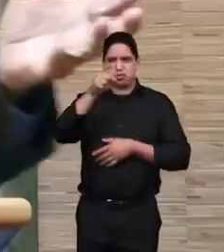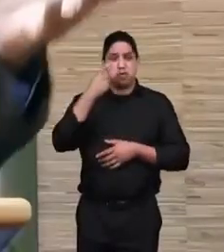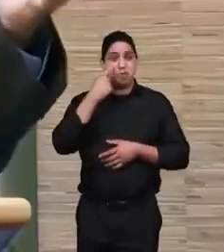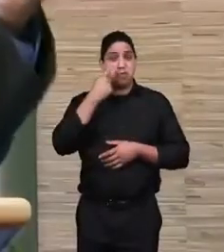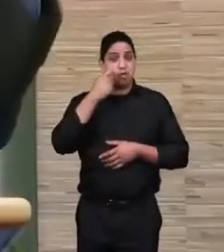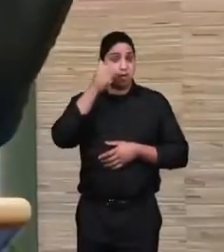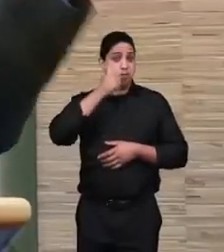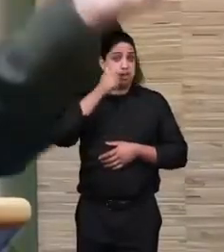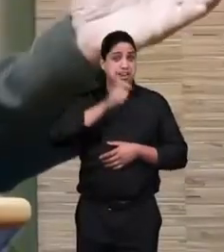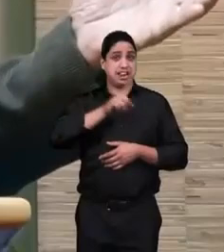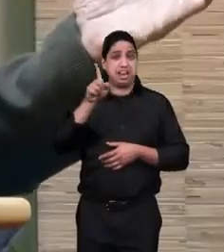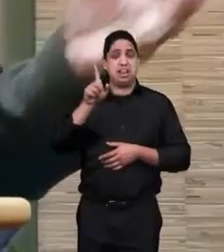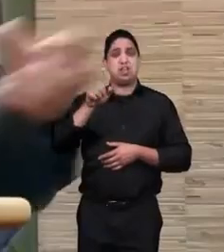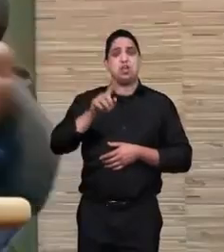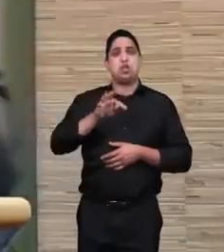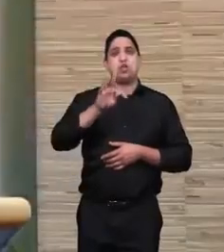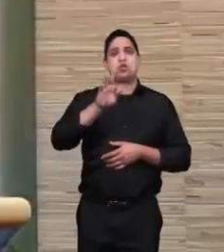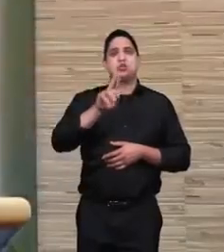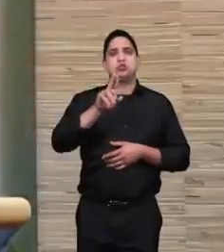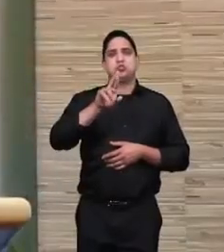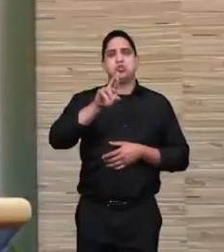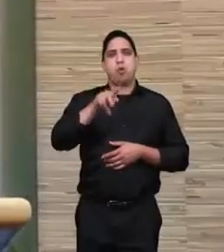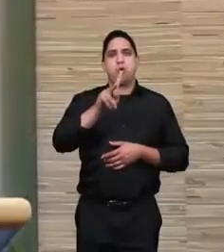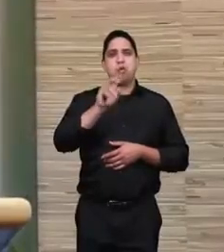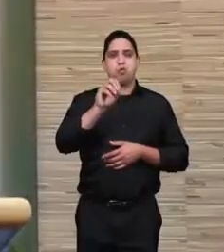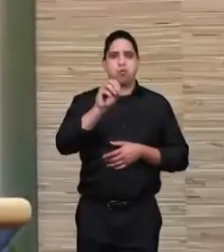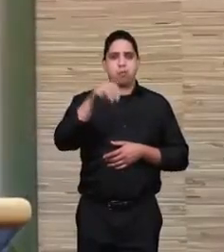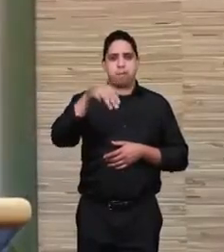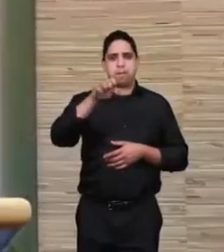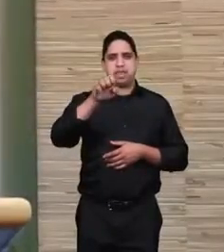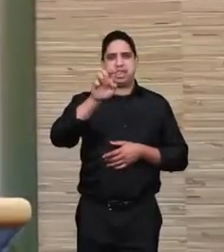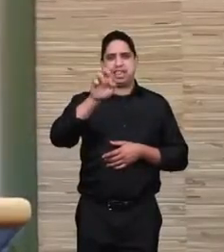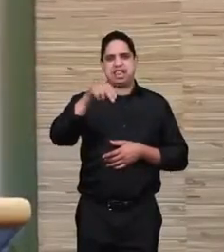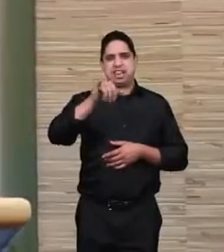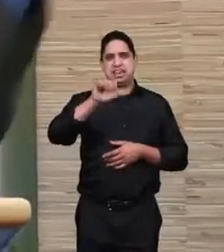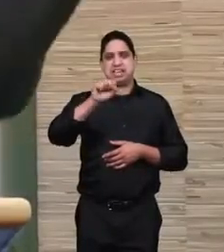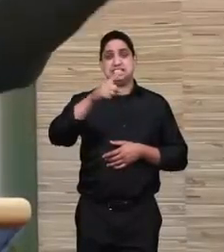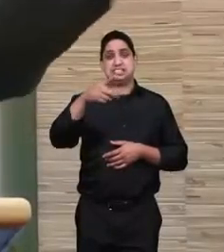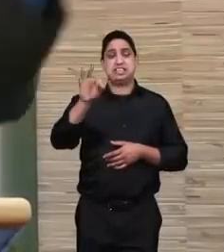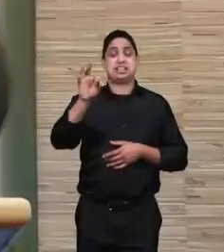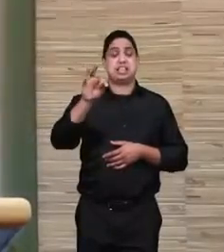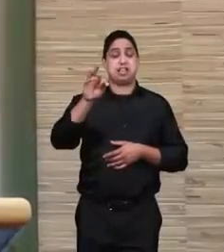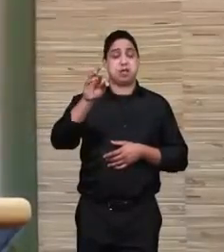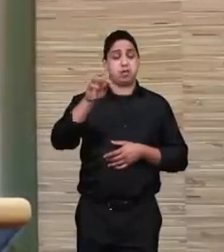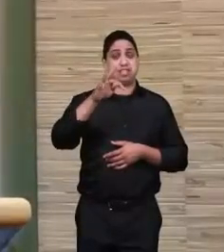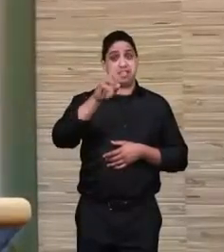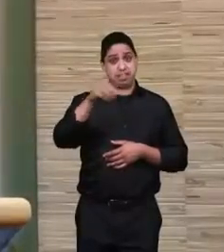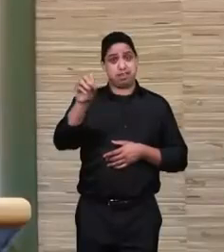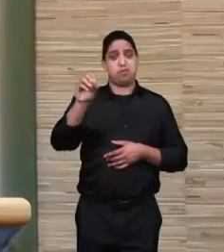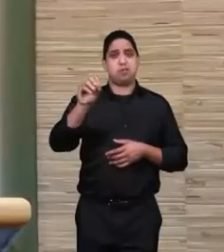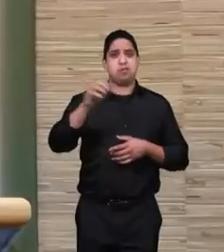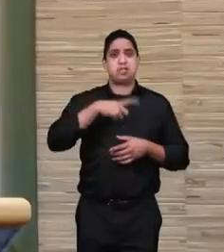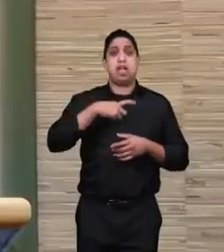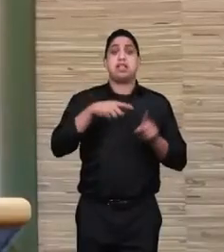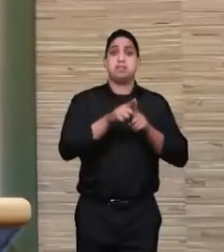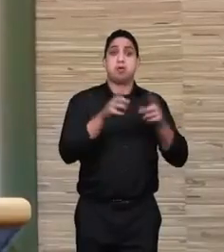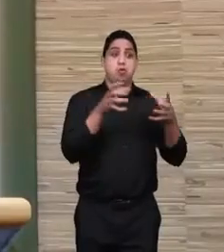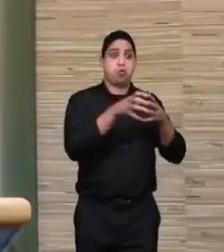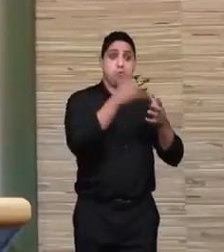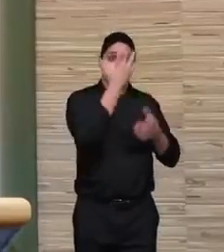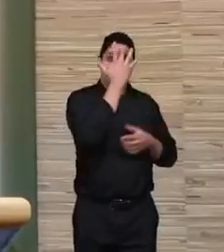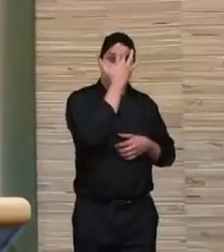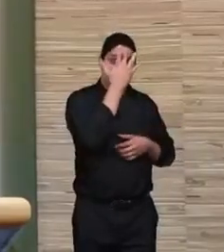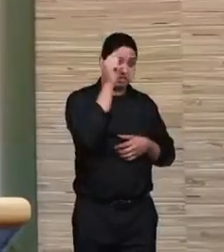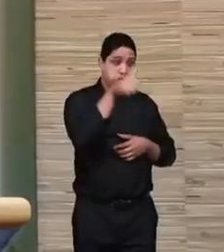see this young lady from Turkmenistan. We are everywhere in the world. We have a group of from